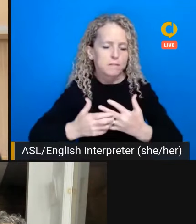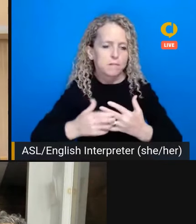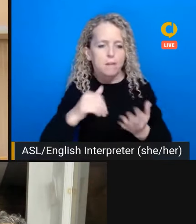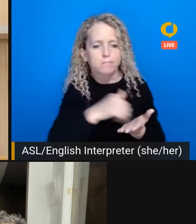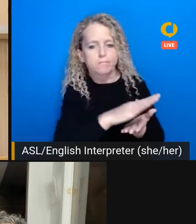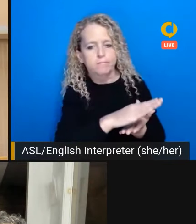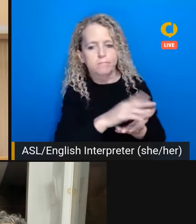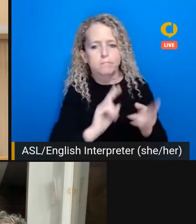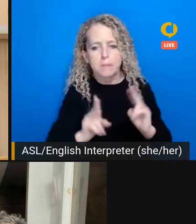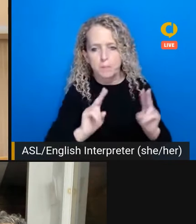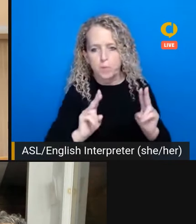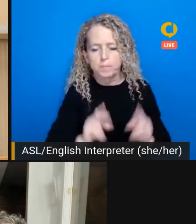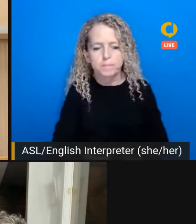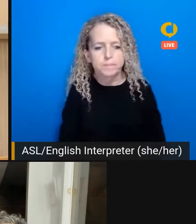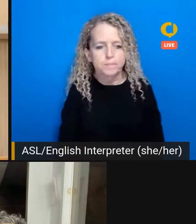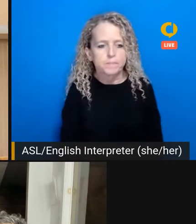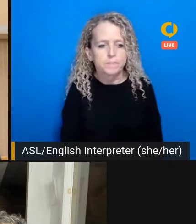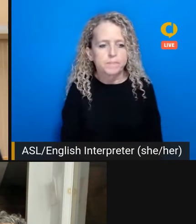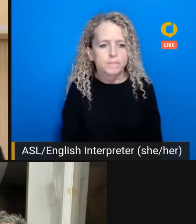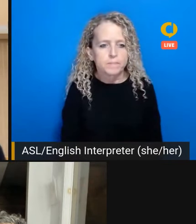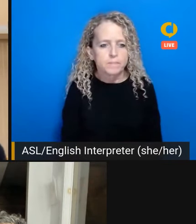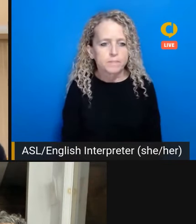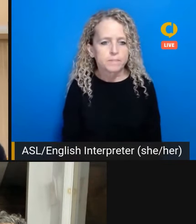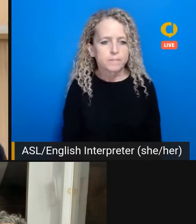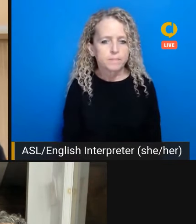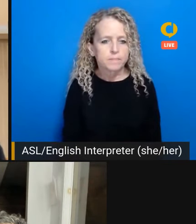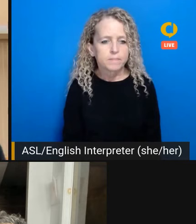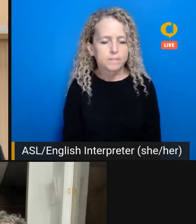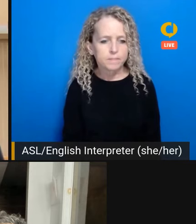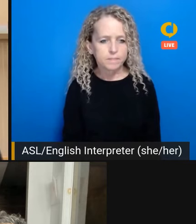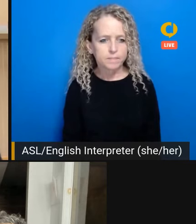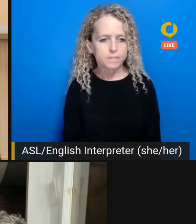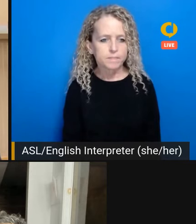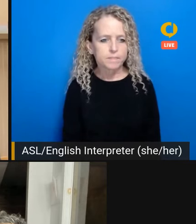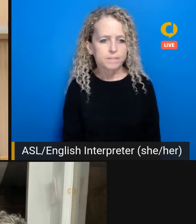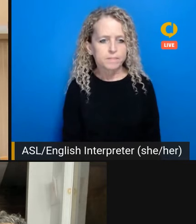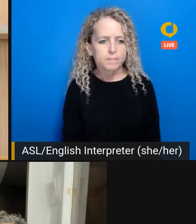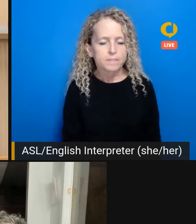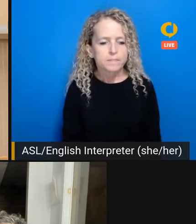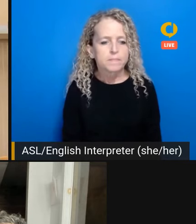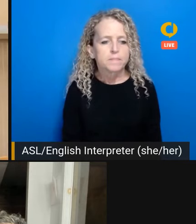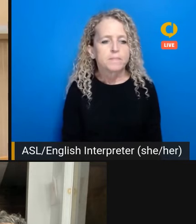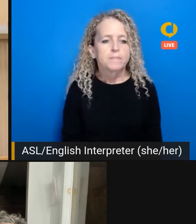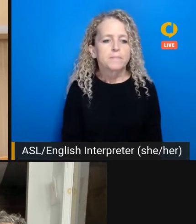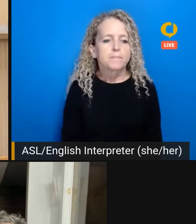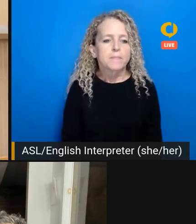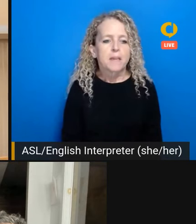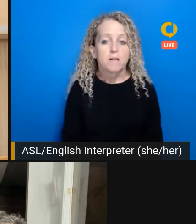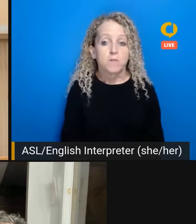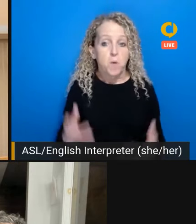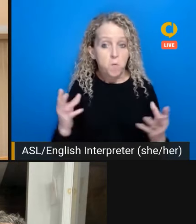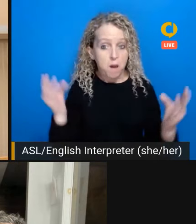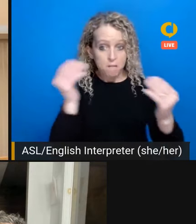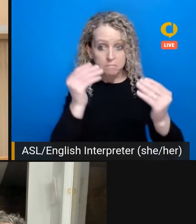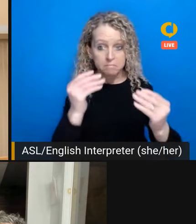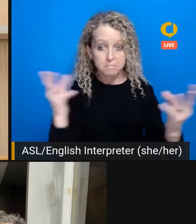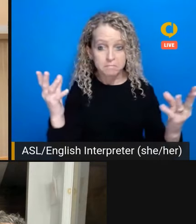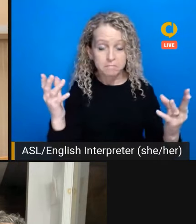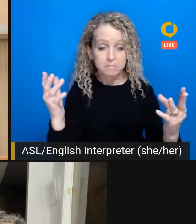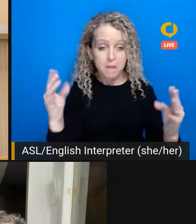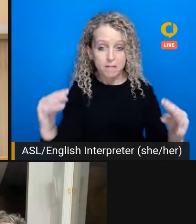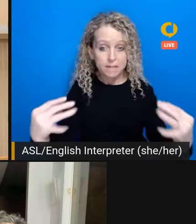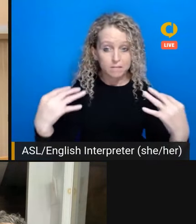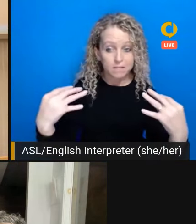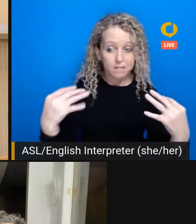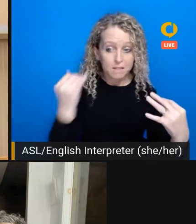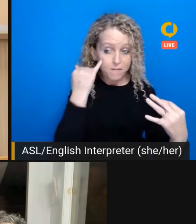I just want to take a pause for a second and remind our audience that we're going to open it up to questions. If you have any, please give